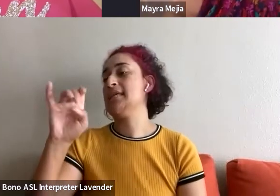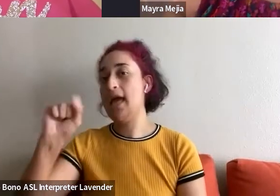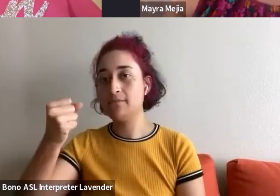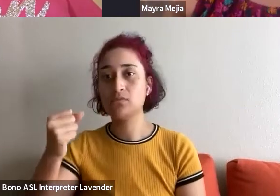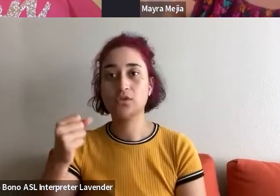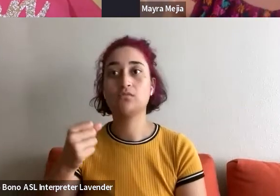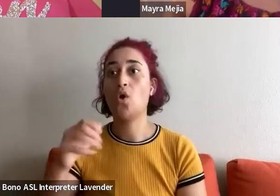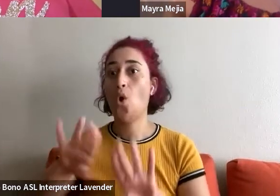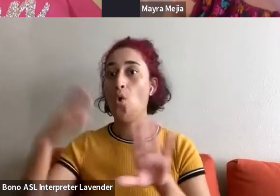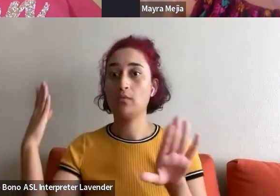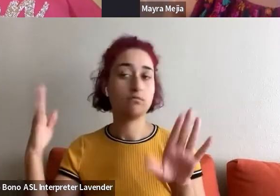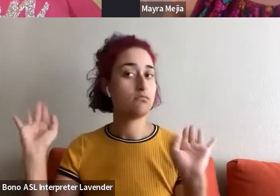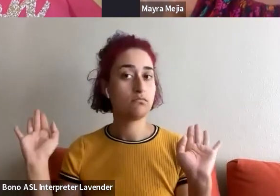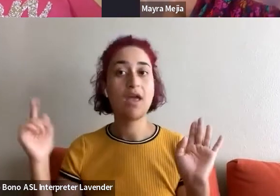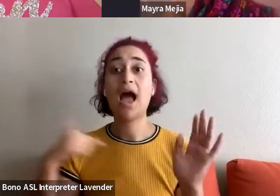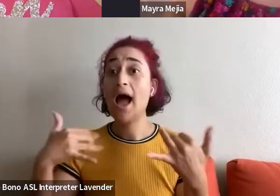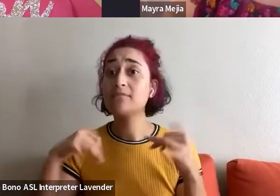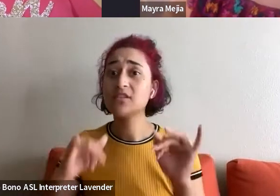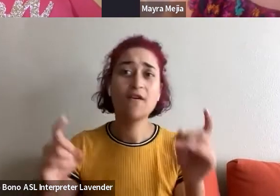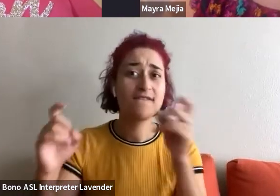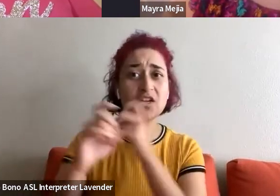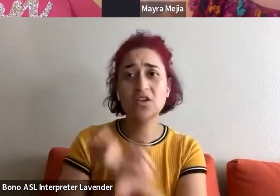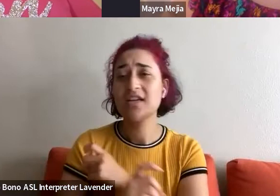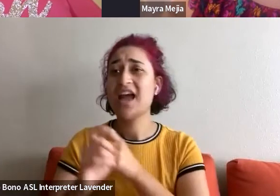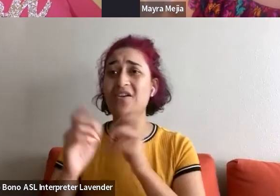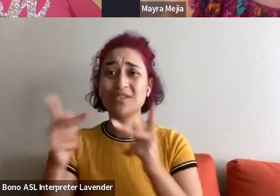I'm still navigating this space too, but